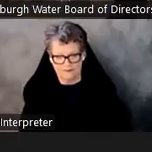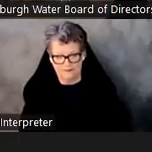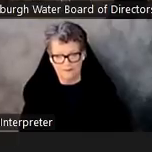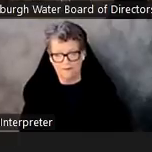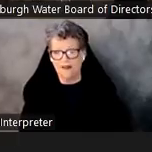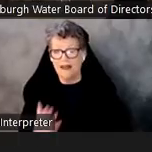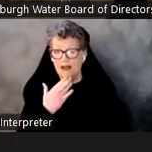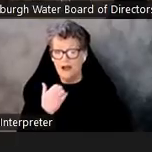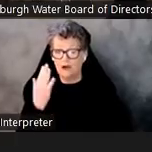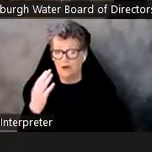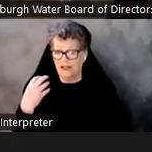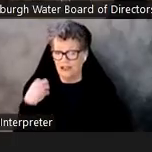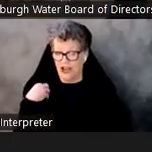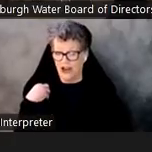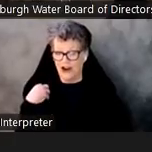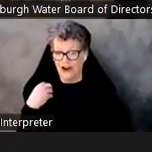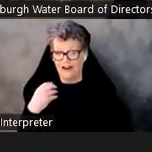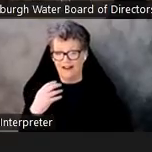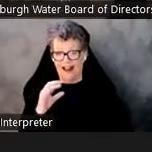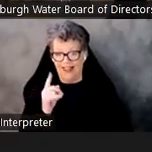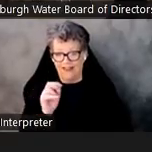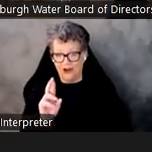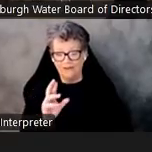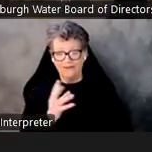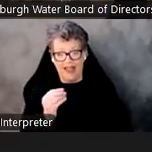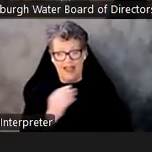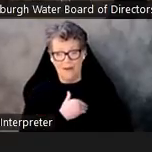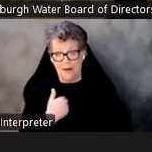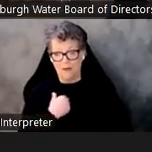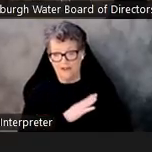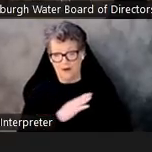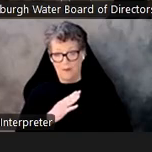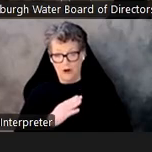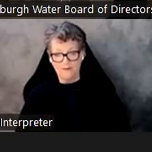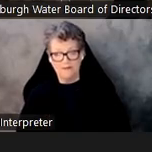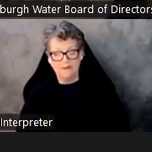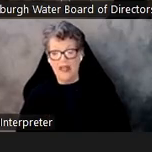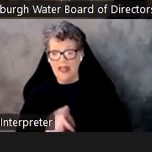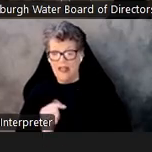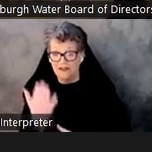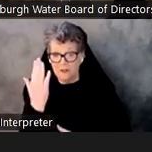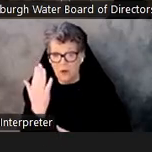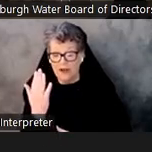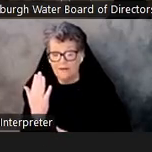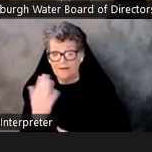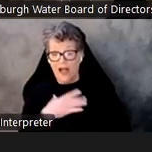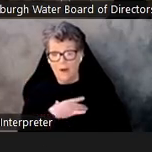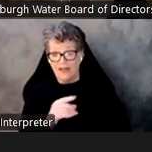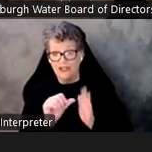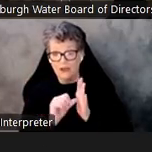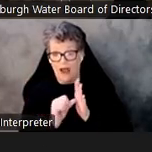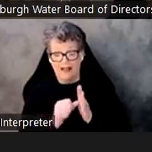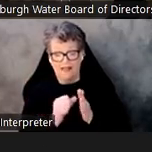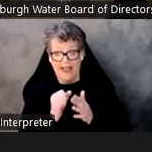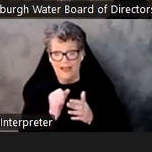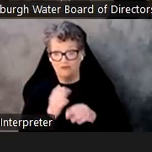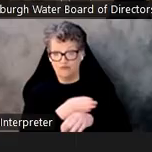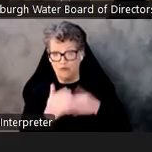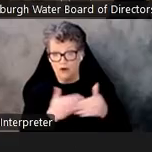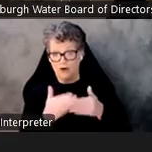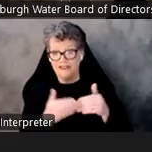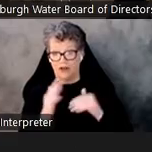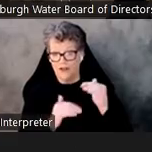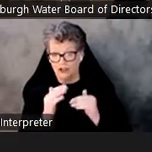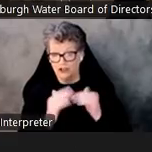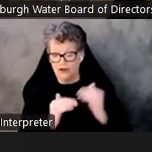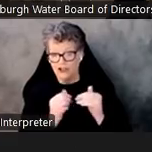Good morning, Chair Leber and the members of our board. This morning I'd like to highlight progress on the construction